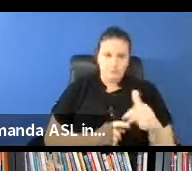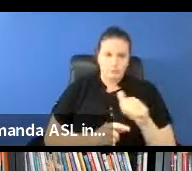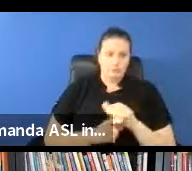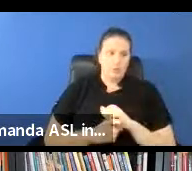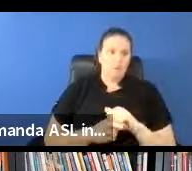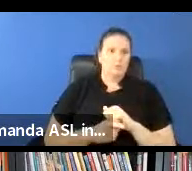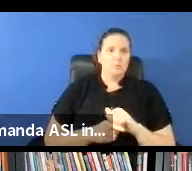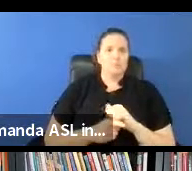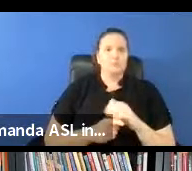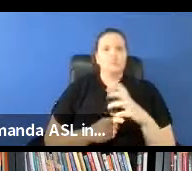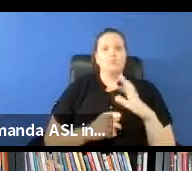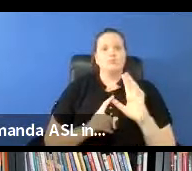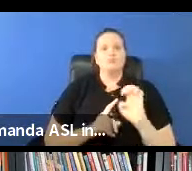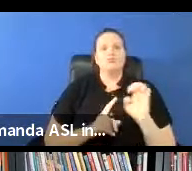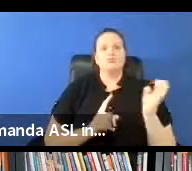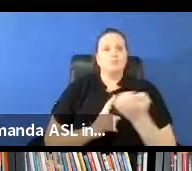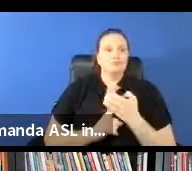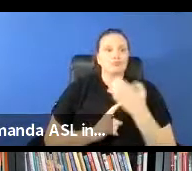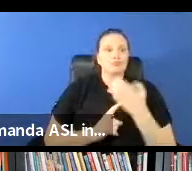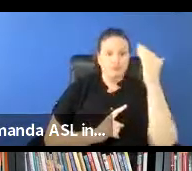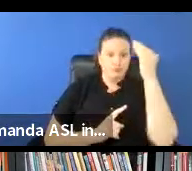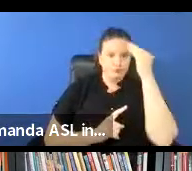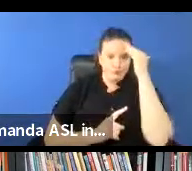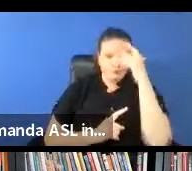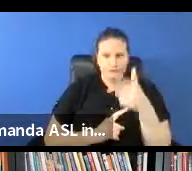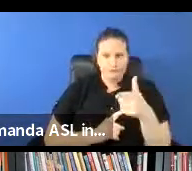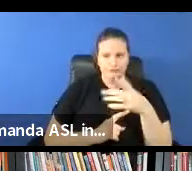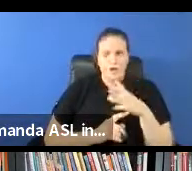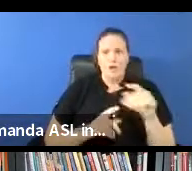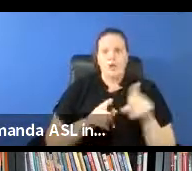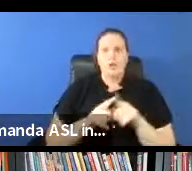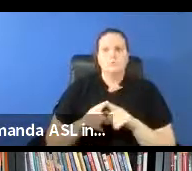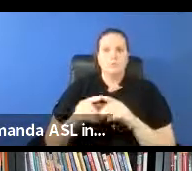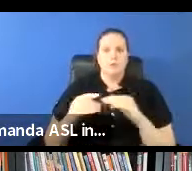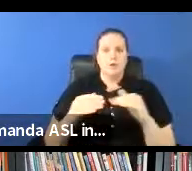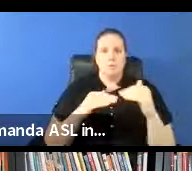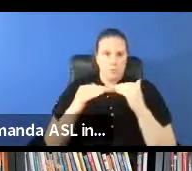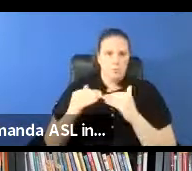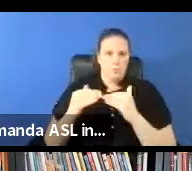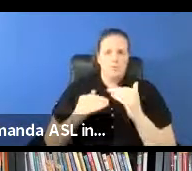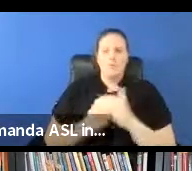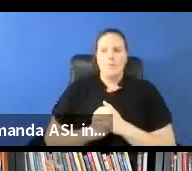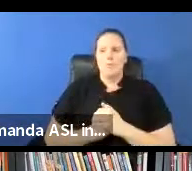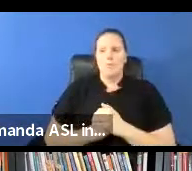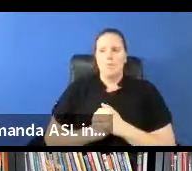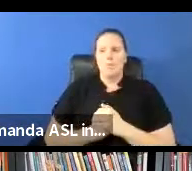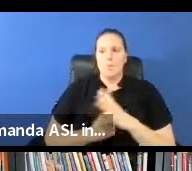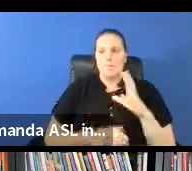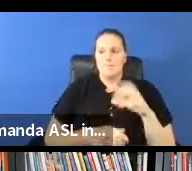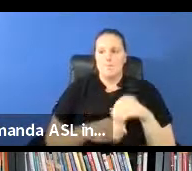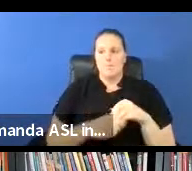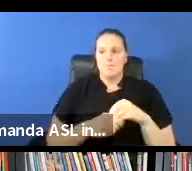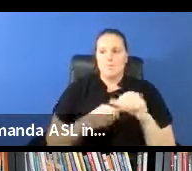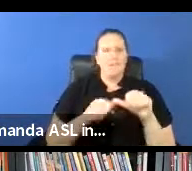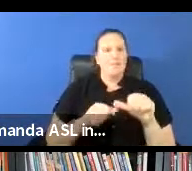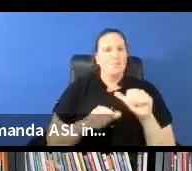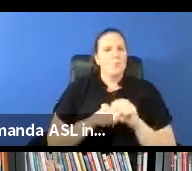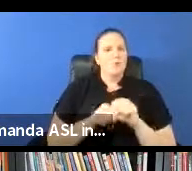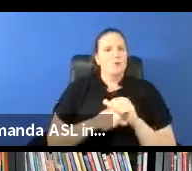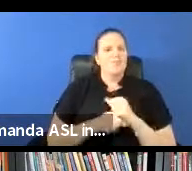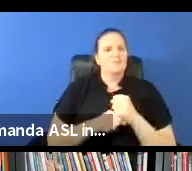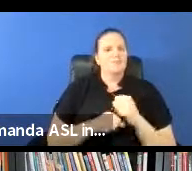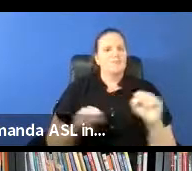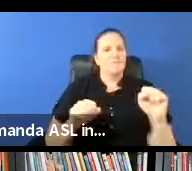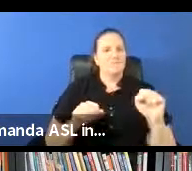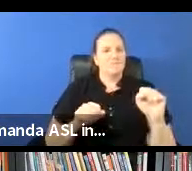be environmentally conscious and also equitable. And I saw that there's a component of keeping workers safe. That's